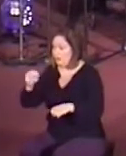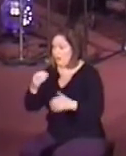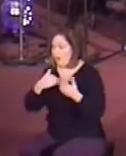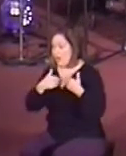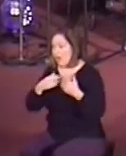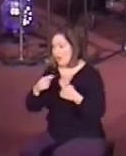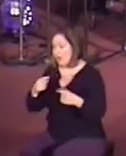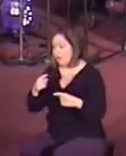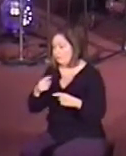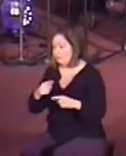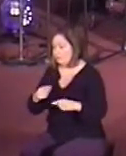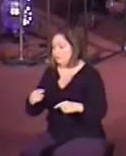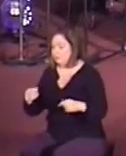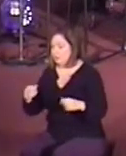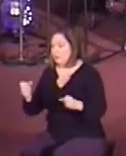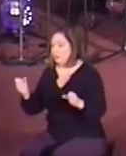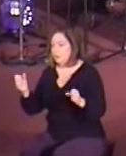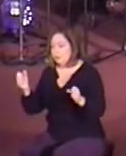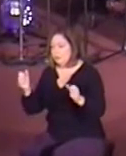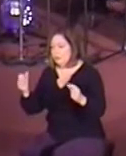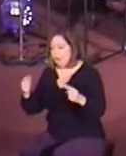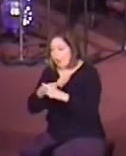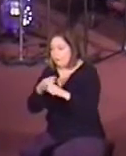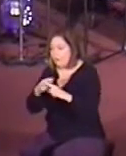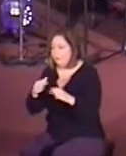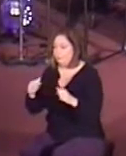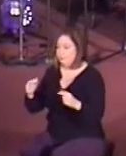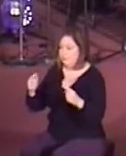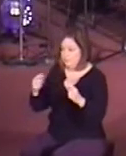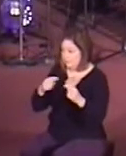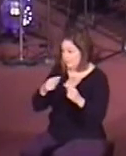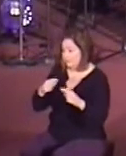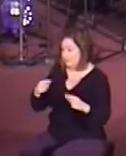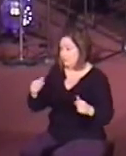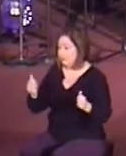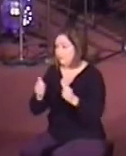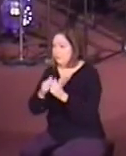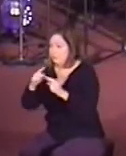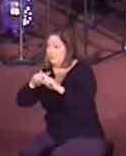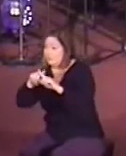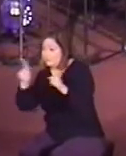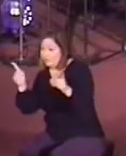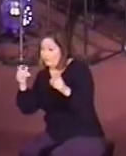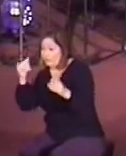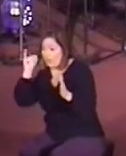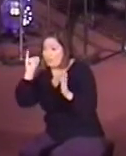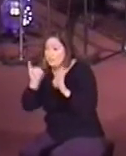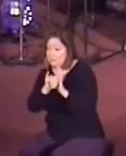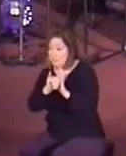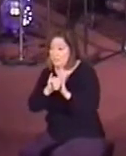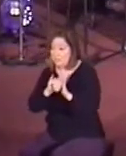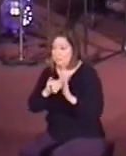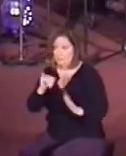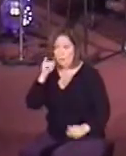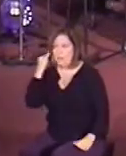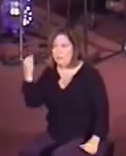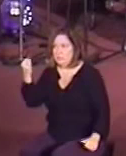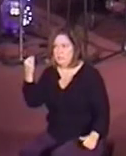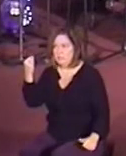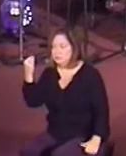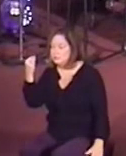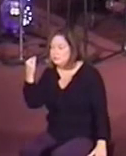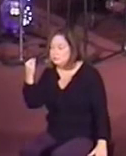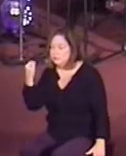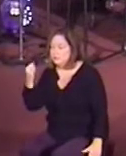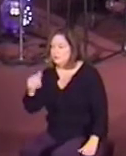certain doctrines, certain false teachings. And specifically, he's battling these Christians, not battling in the sense that he's fighting with